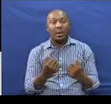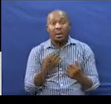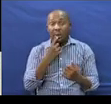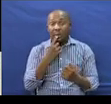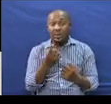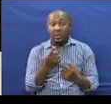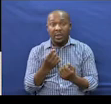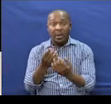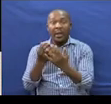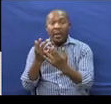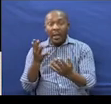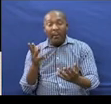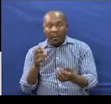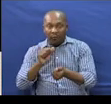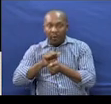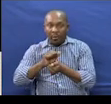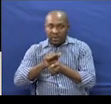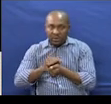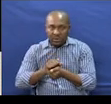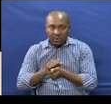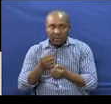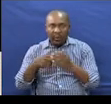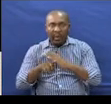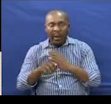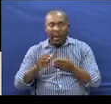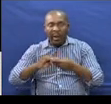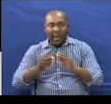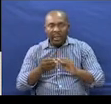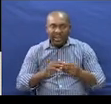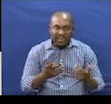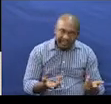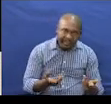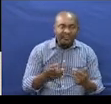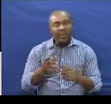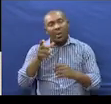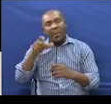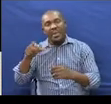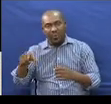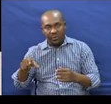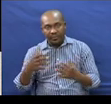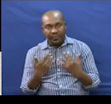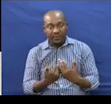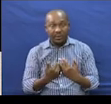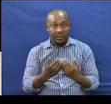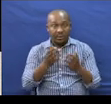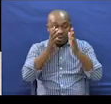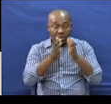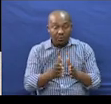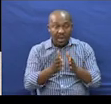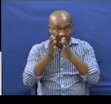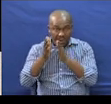of objects. Now the object now, or the organism is people. So refer or